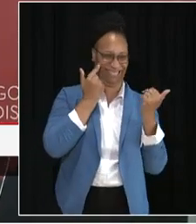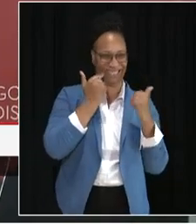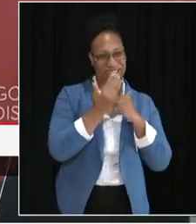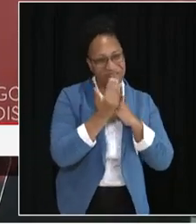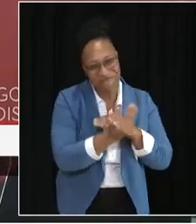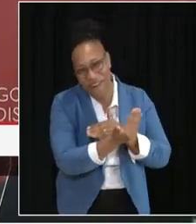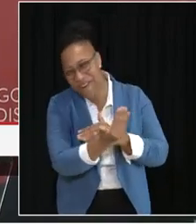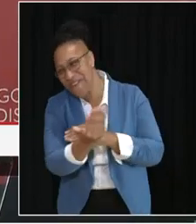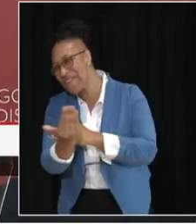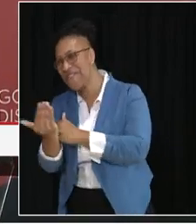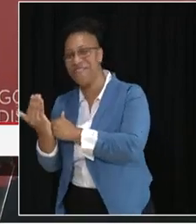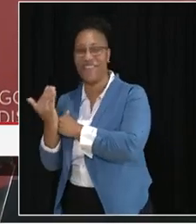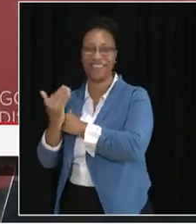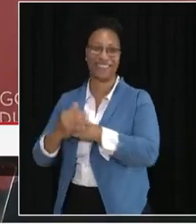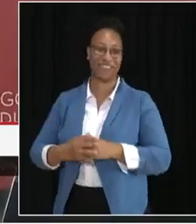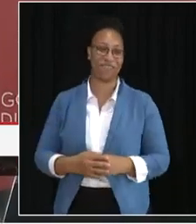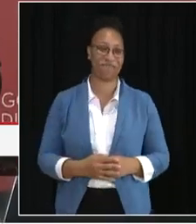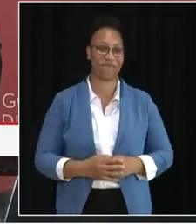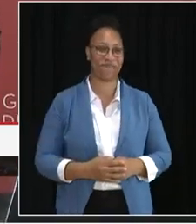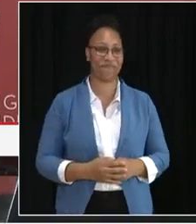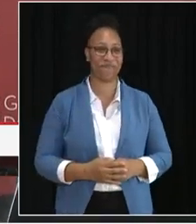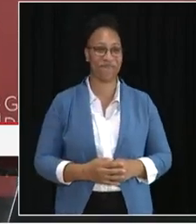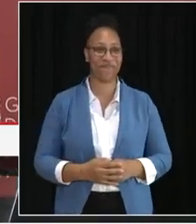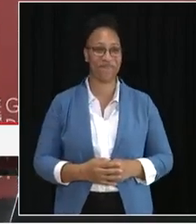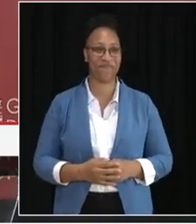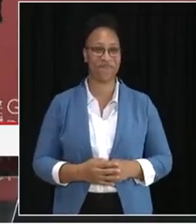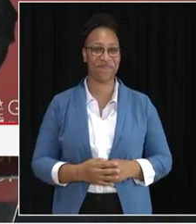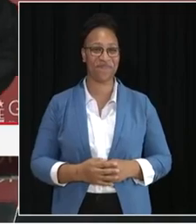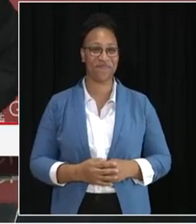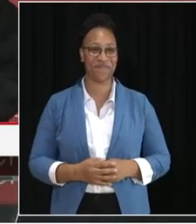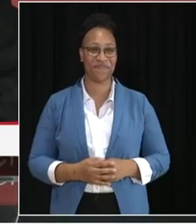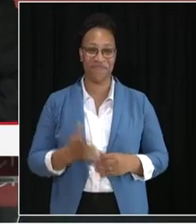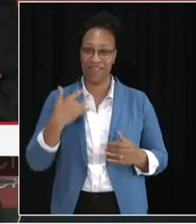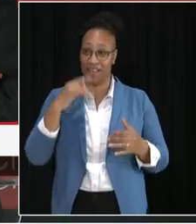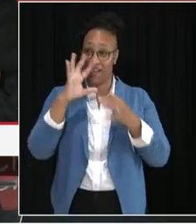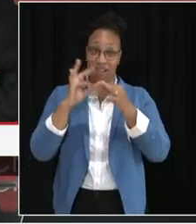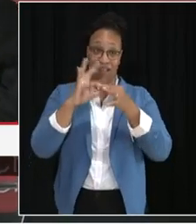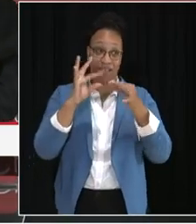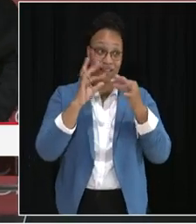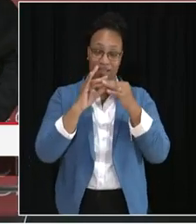I want to join everyone else who has thanked the mayor